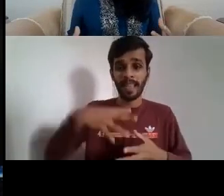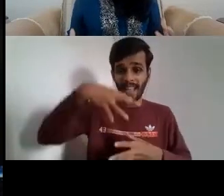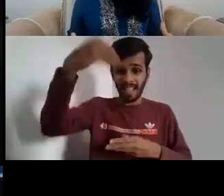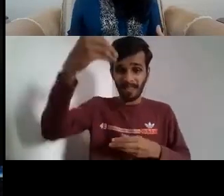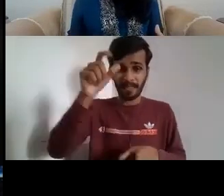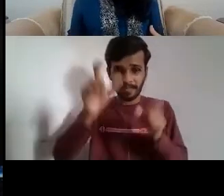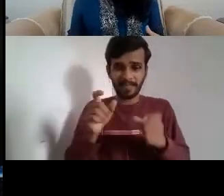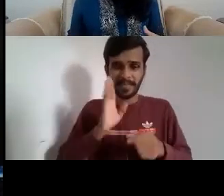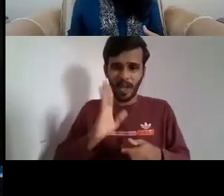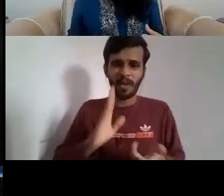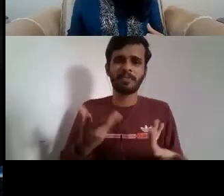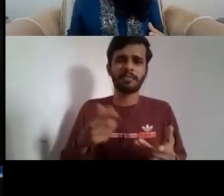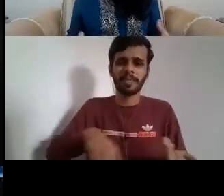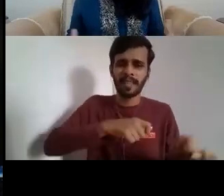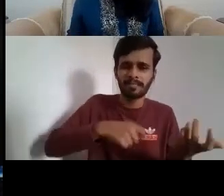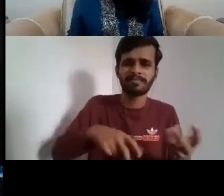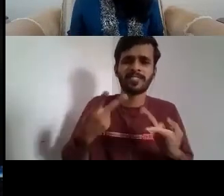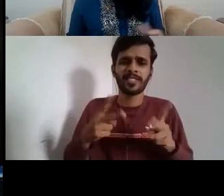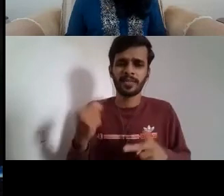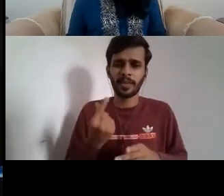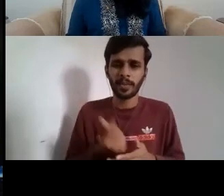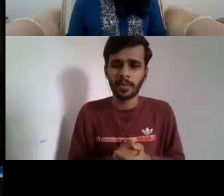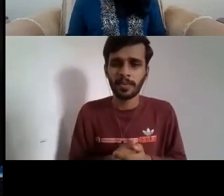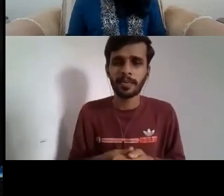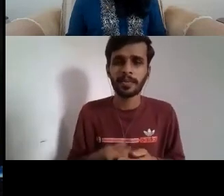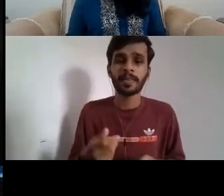embellishment tool or for harmony.